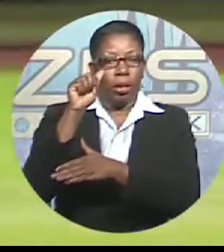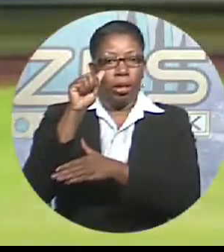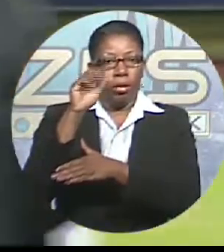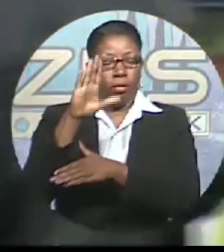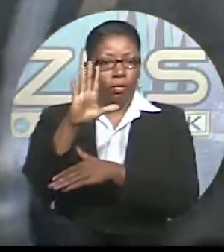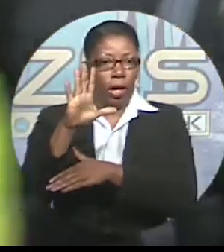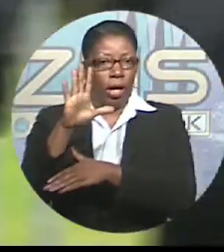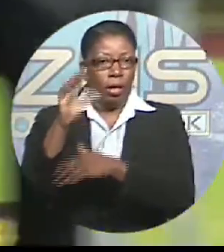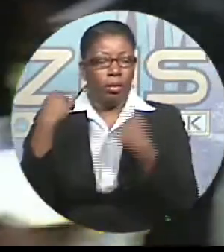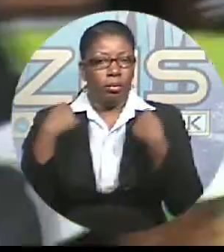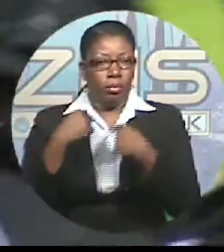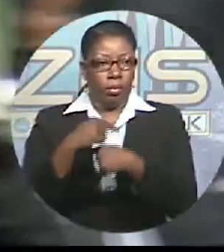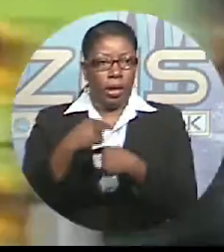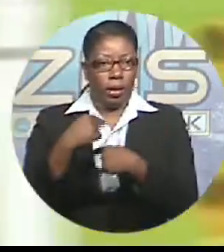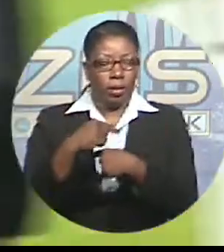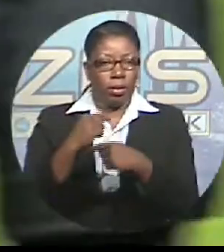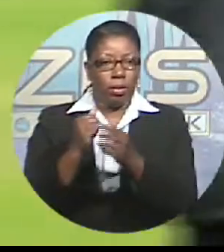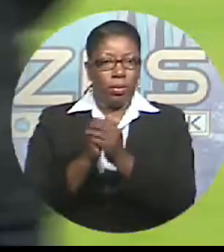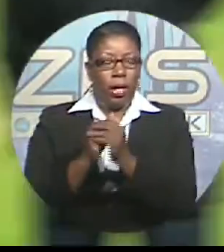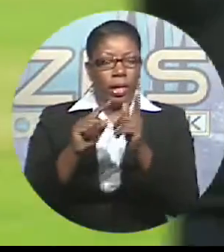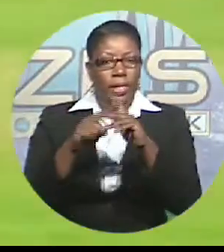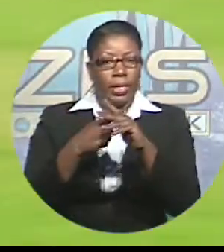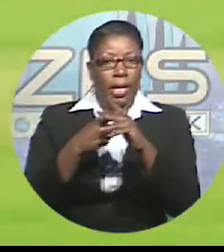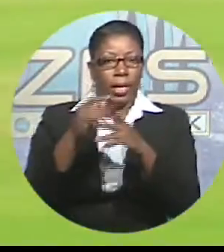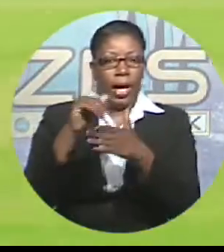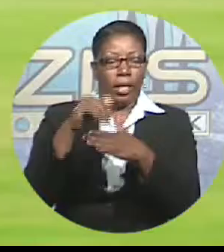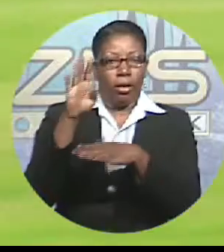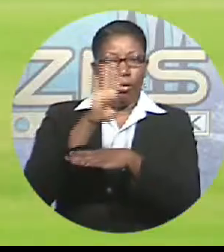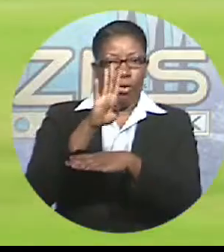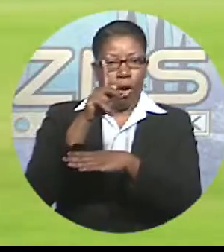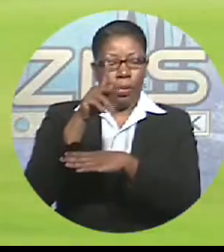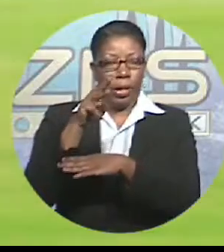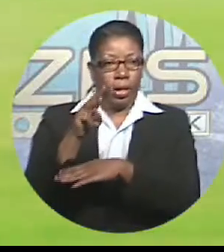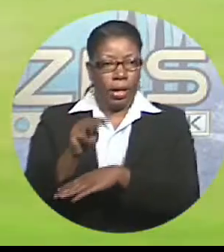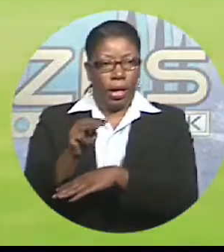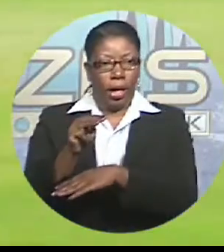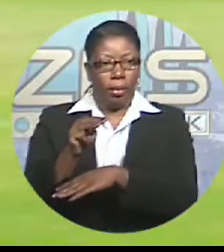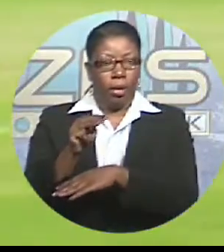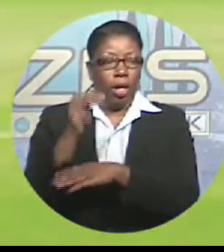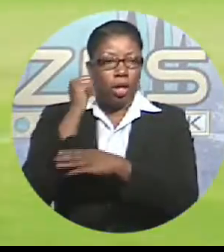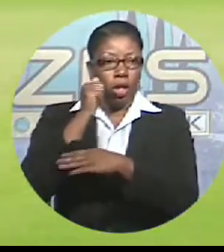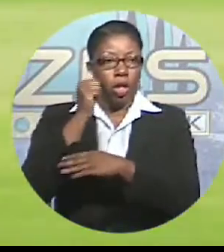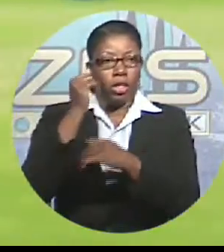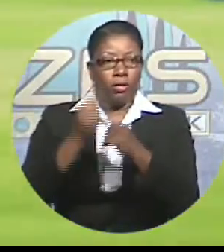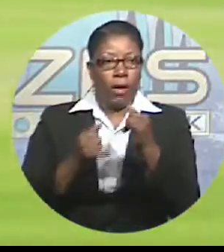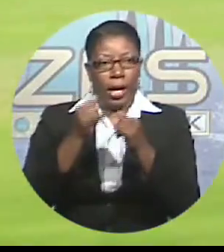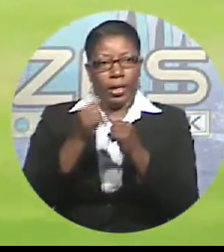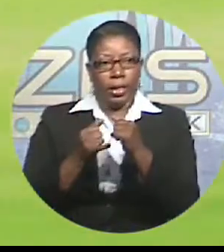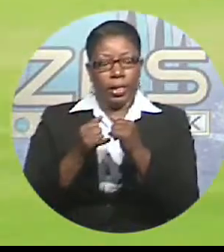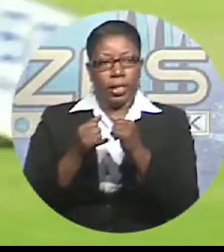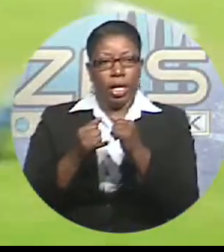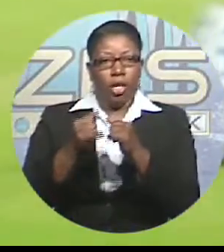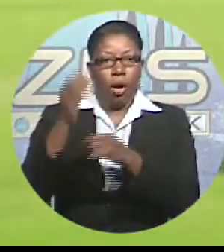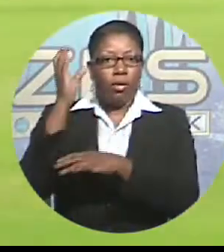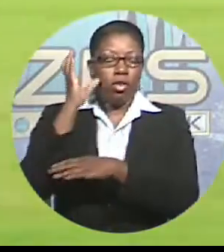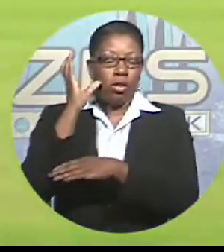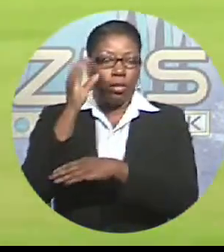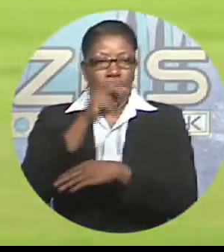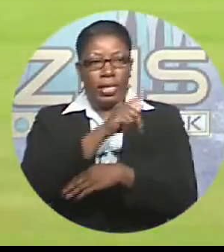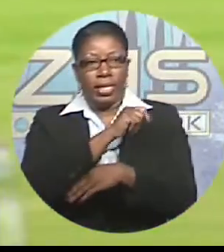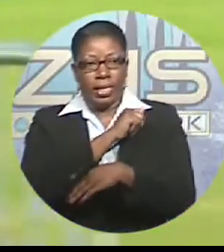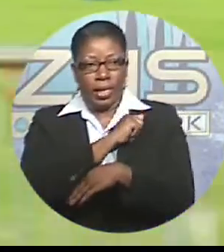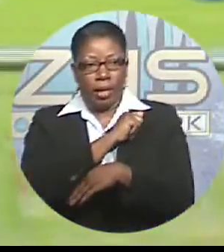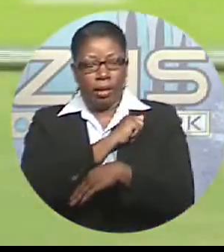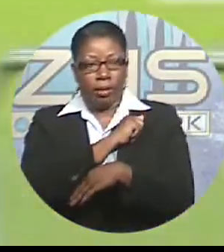this evening session, which started at 4 p.m. Qualifying for the under-18 girls final were Sasha Wells and Charisma Taylor. Wells was in lane